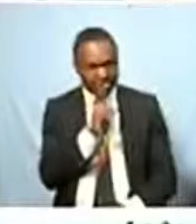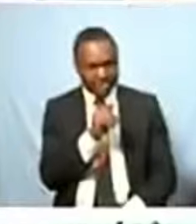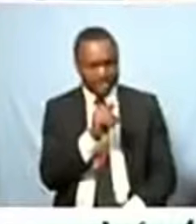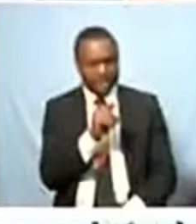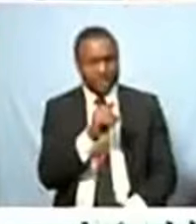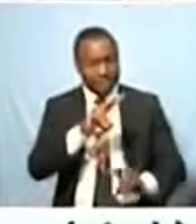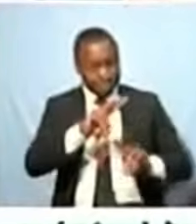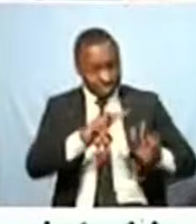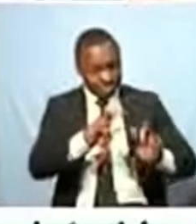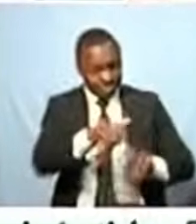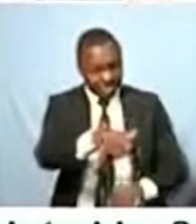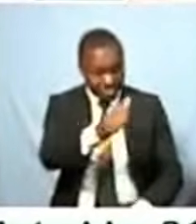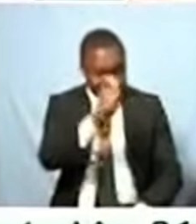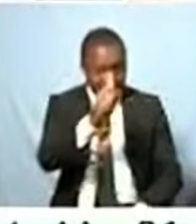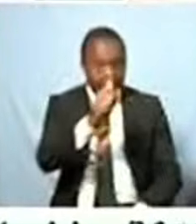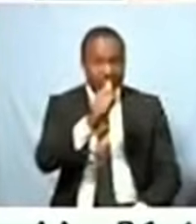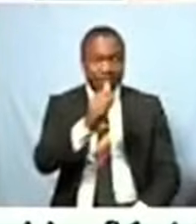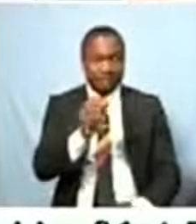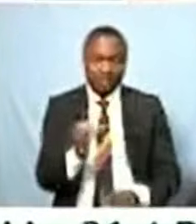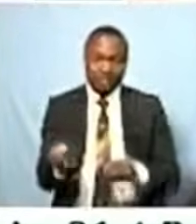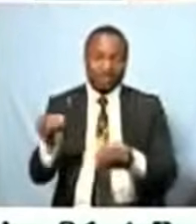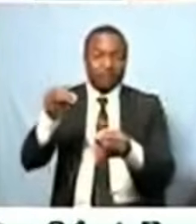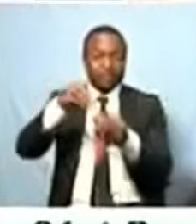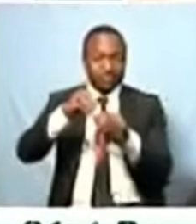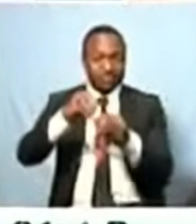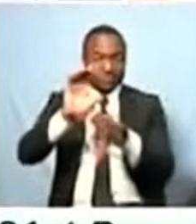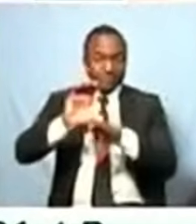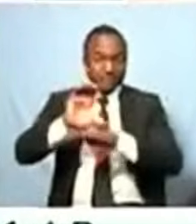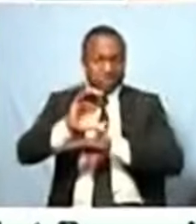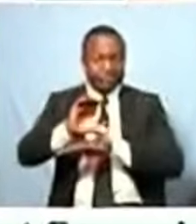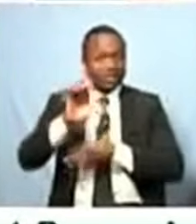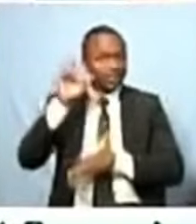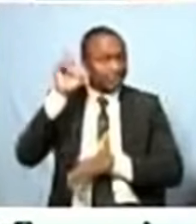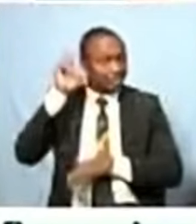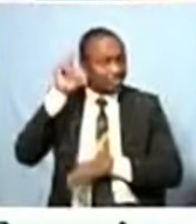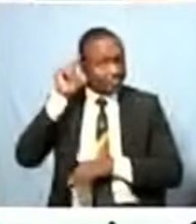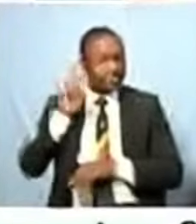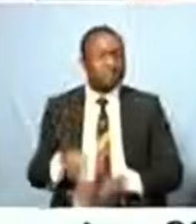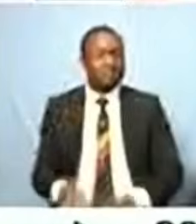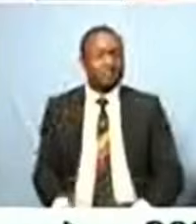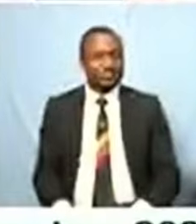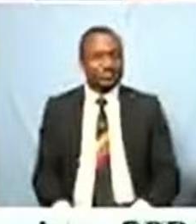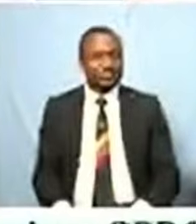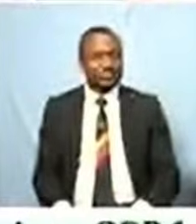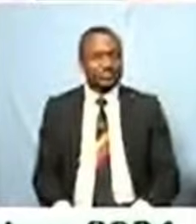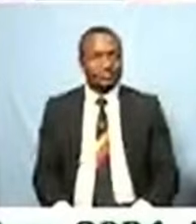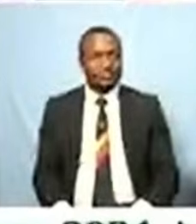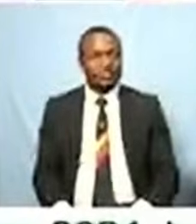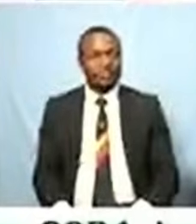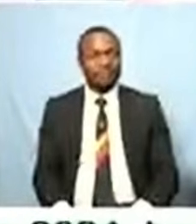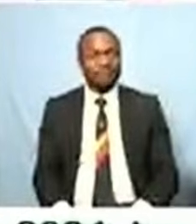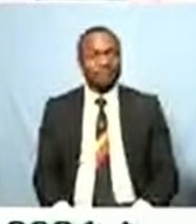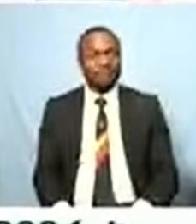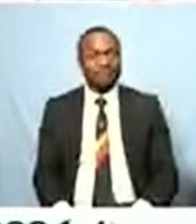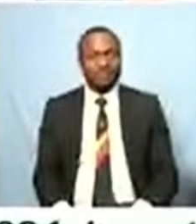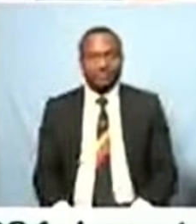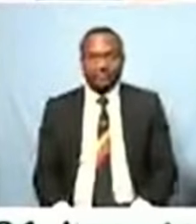checked herself and then added in Chipata Chadiza. Yeah, that was an afterthought.